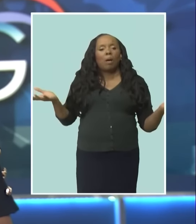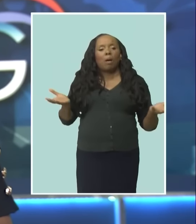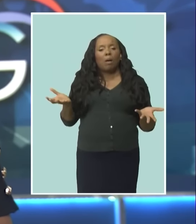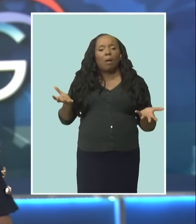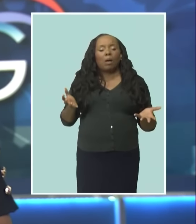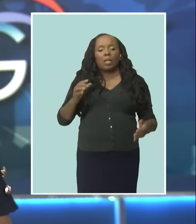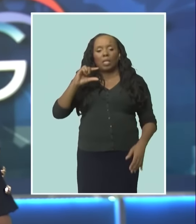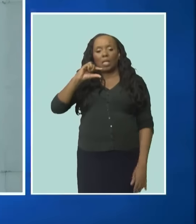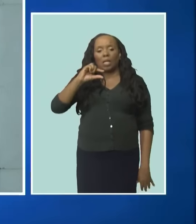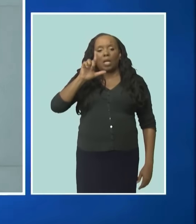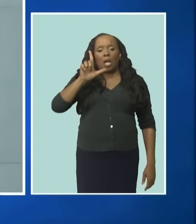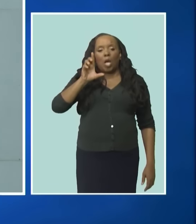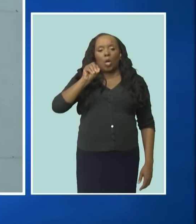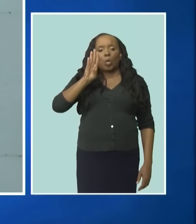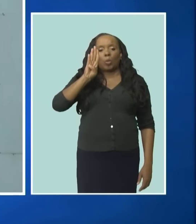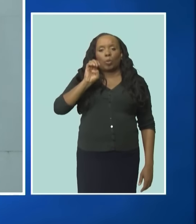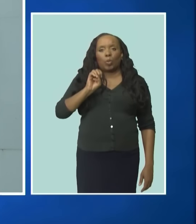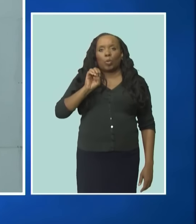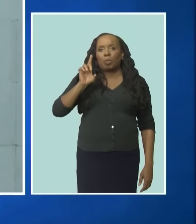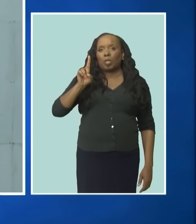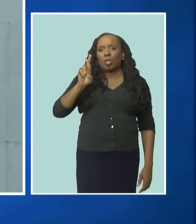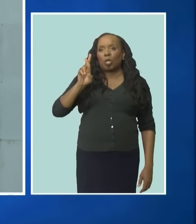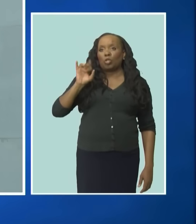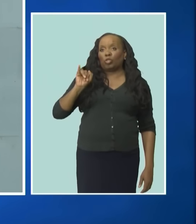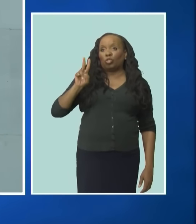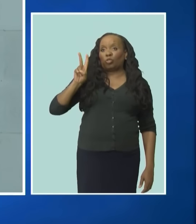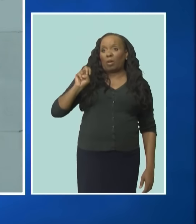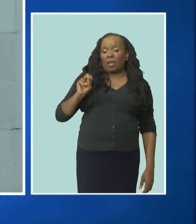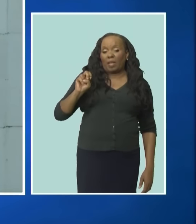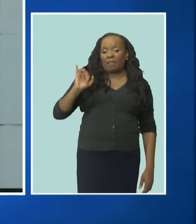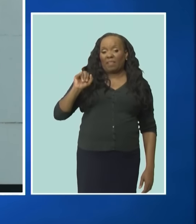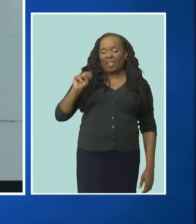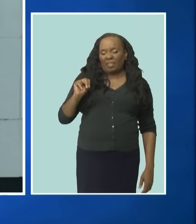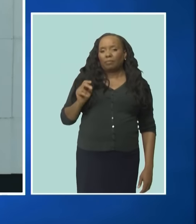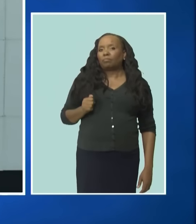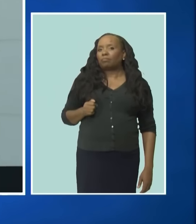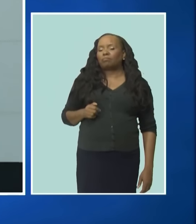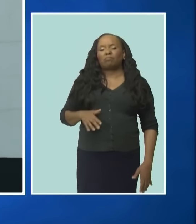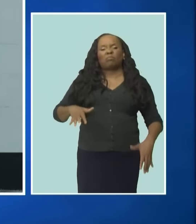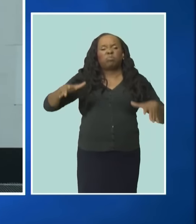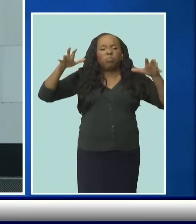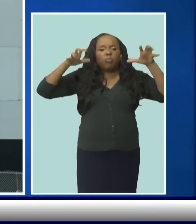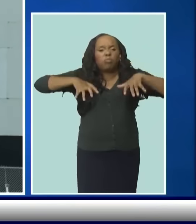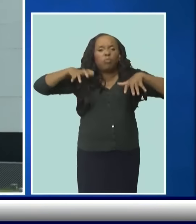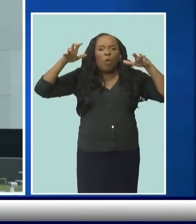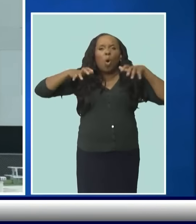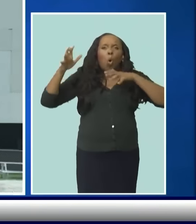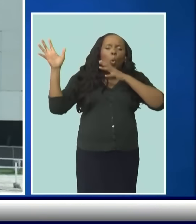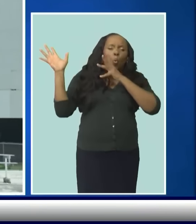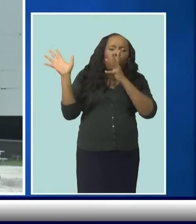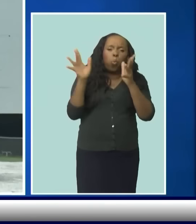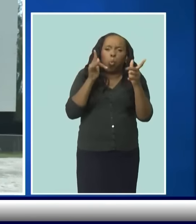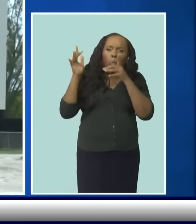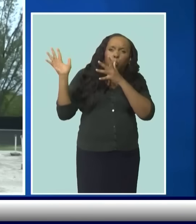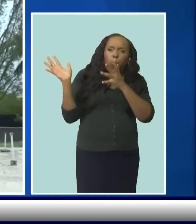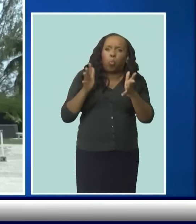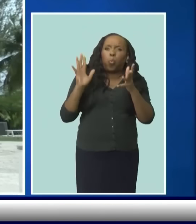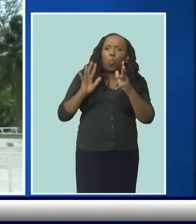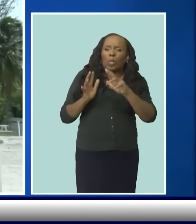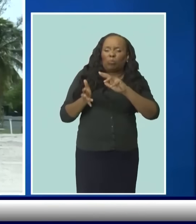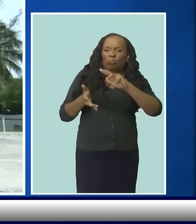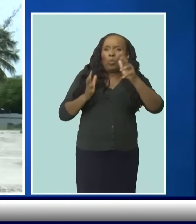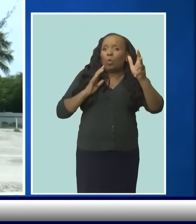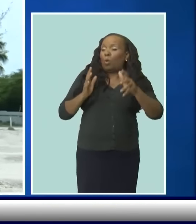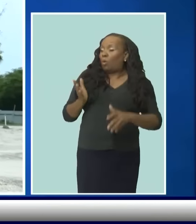the story. Managing Director Cheval Ali says the heavy rains and high winds damaged parts of its large movie